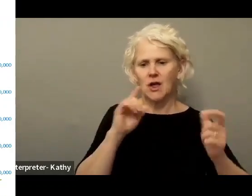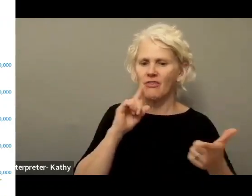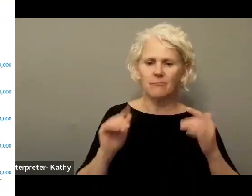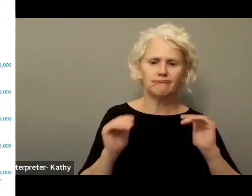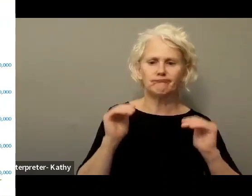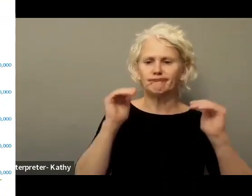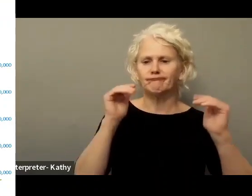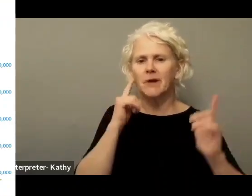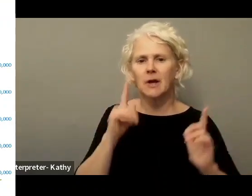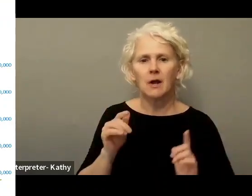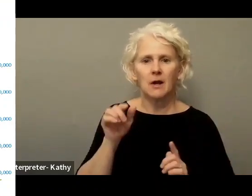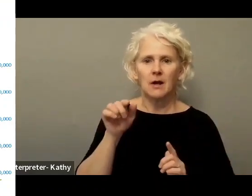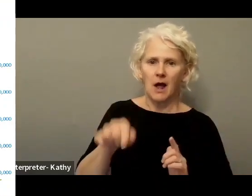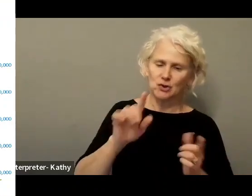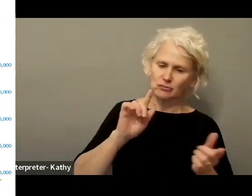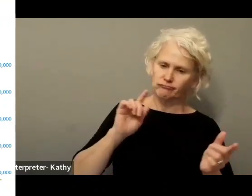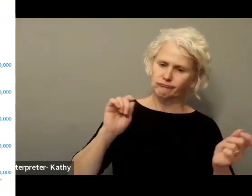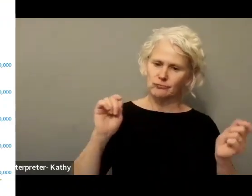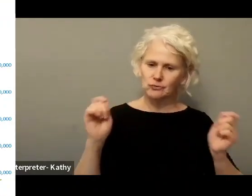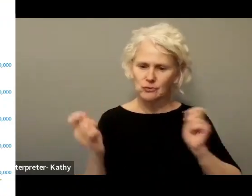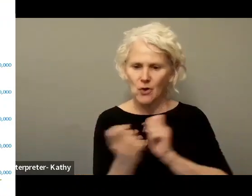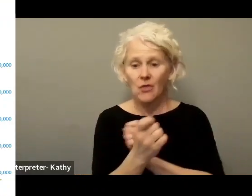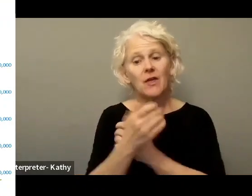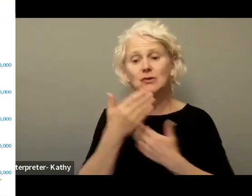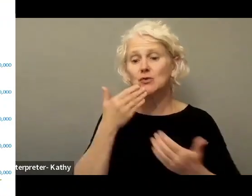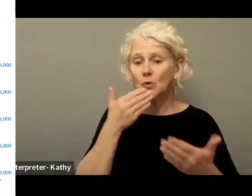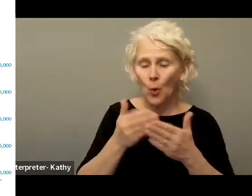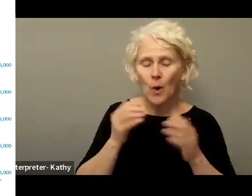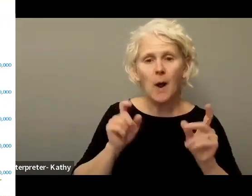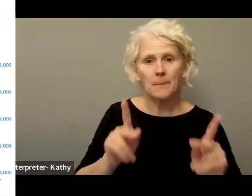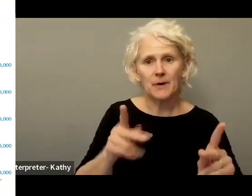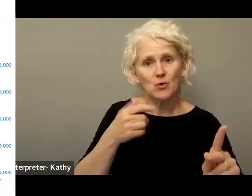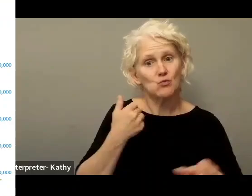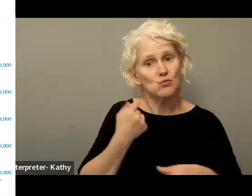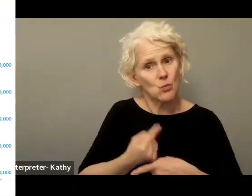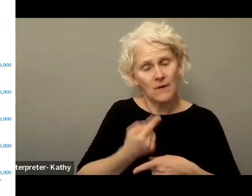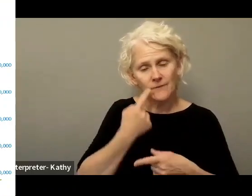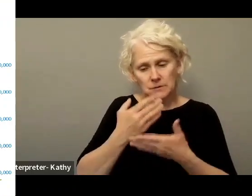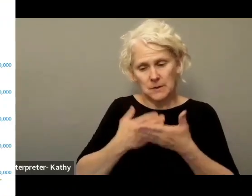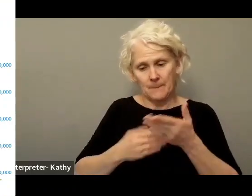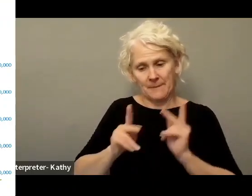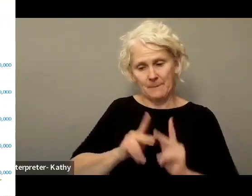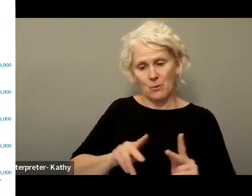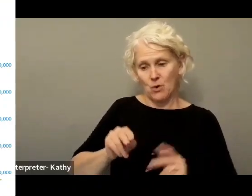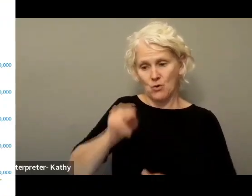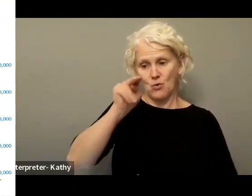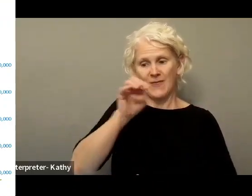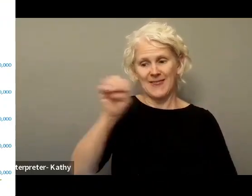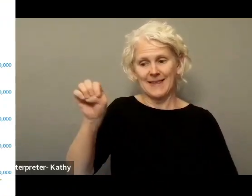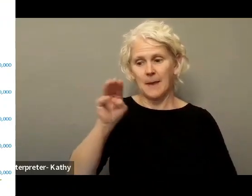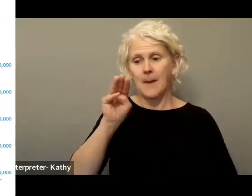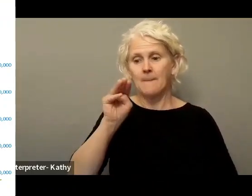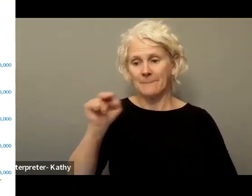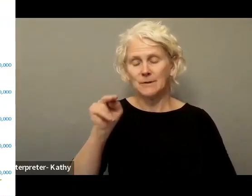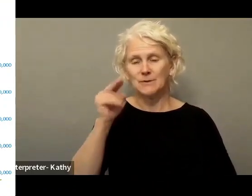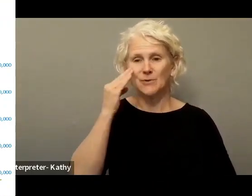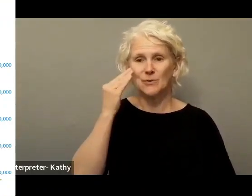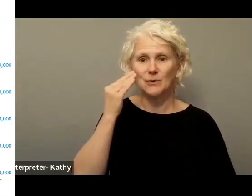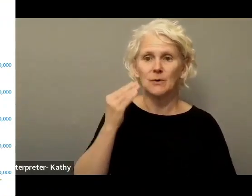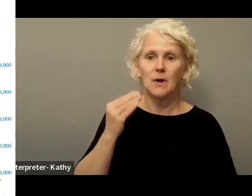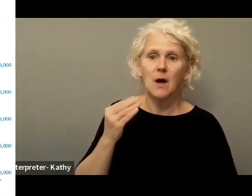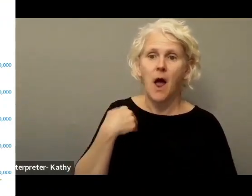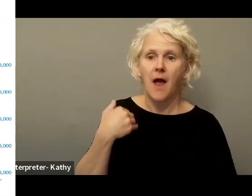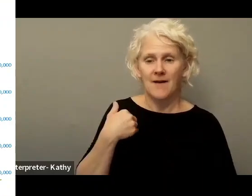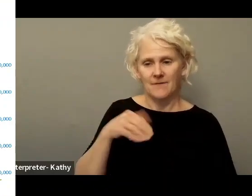This is greater opportunity, right, for some folks in Northeast Minnesota. I've got